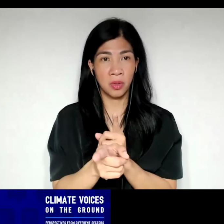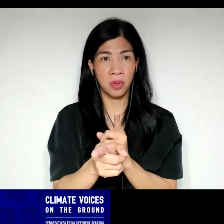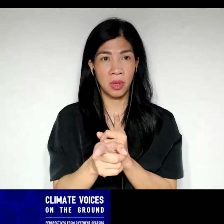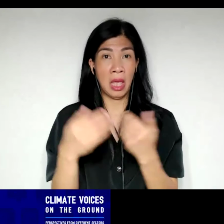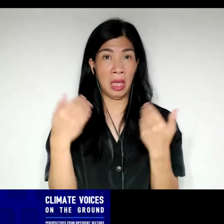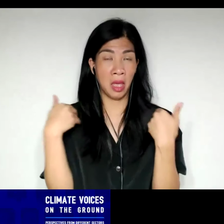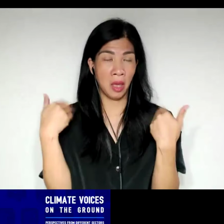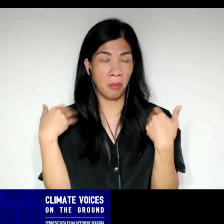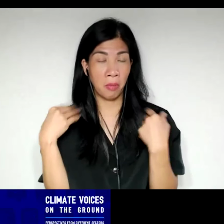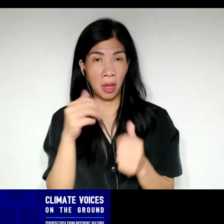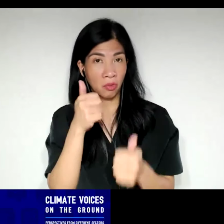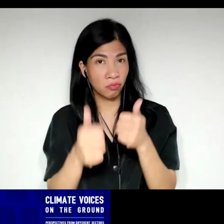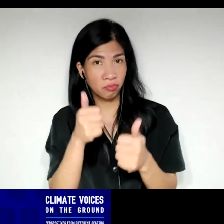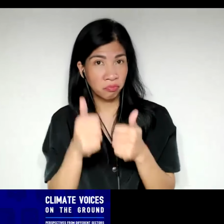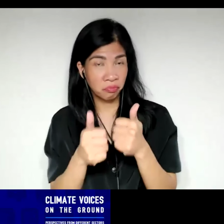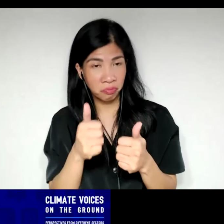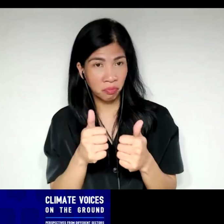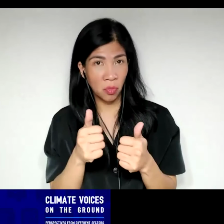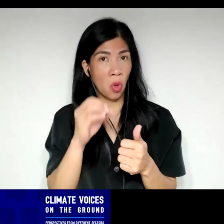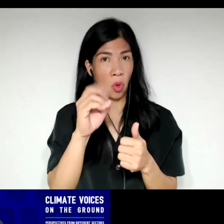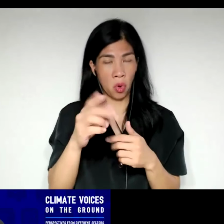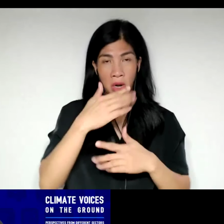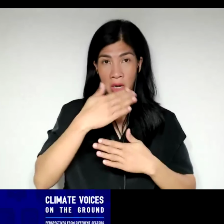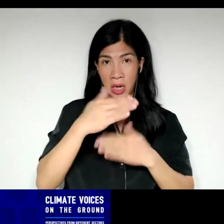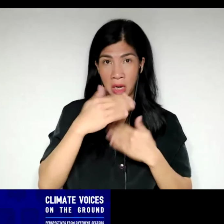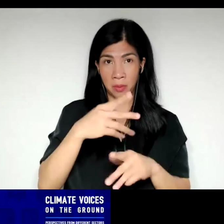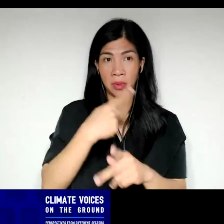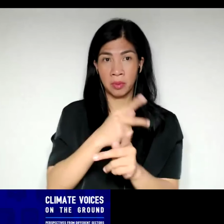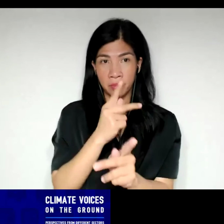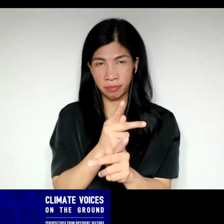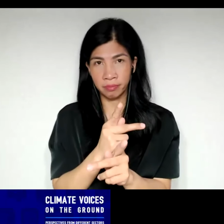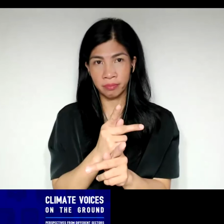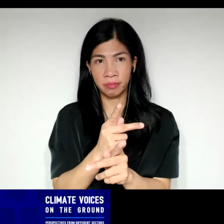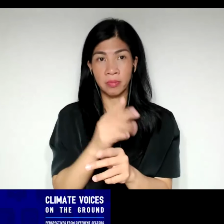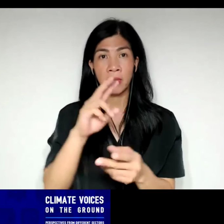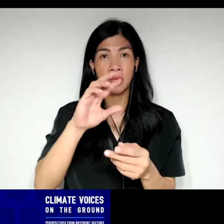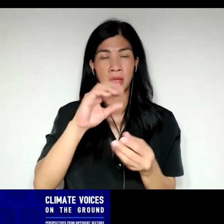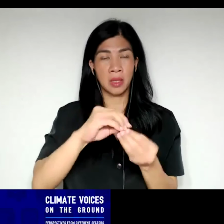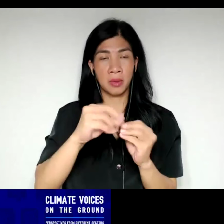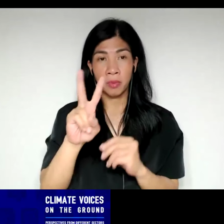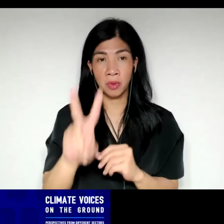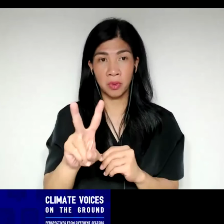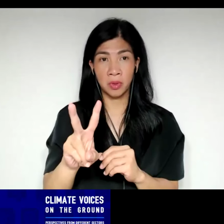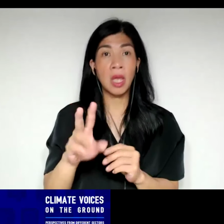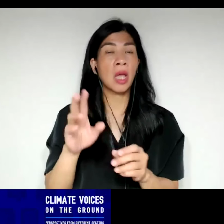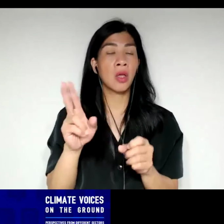choice? Or are we limited to actually what they are producing to us? And number two, even though we've used